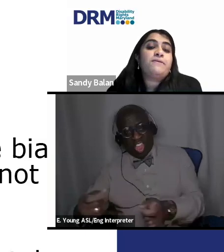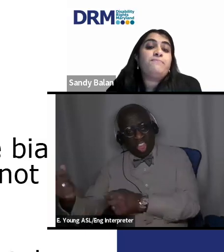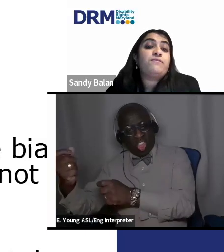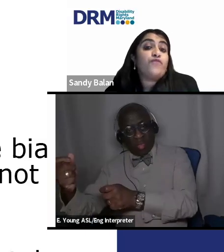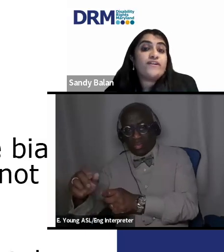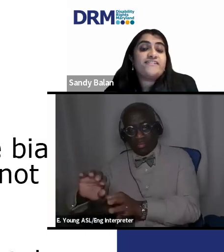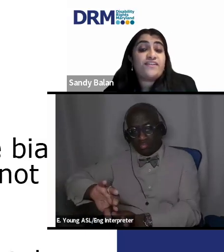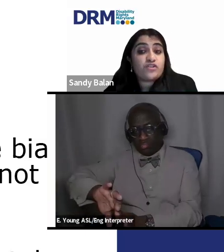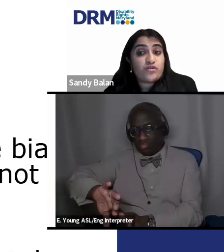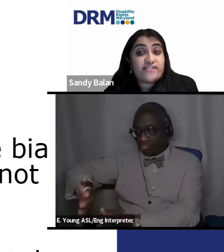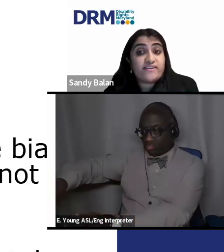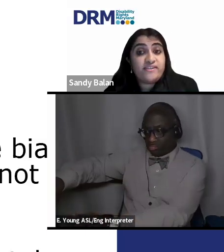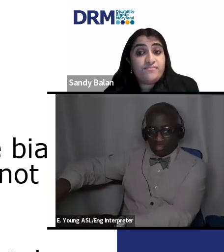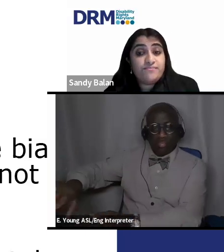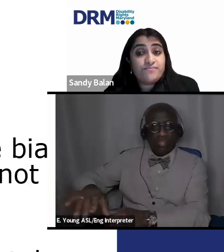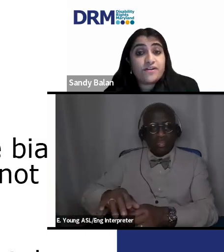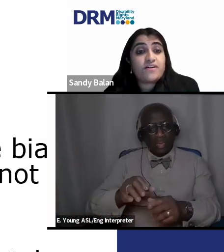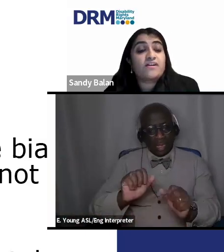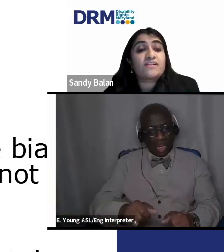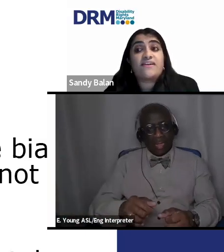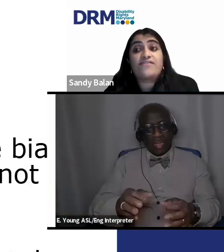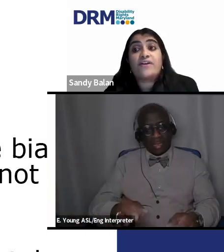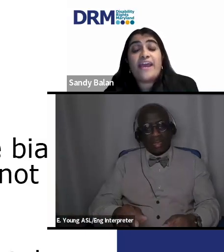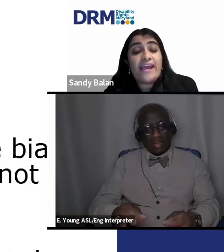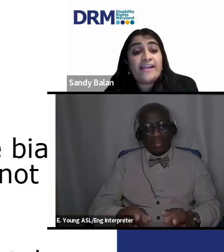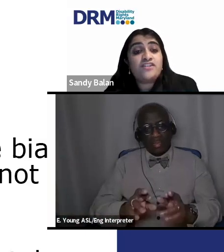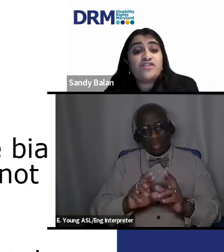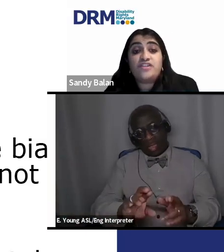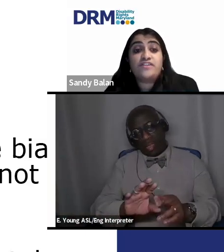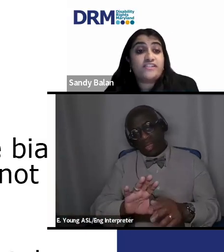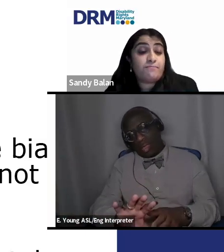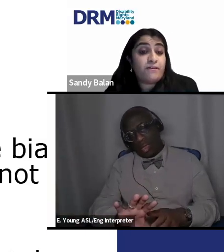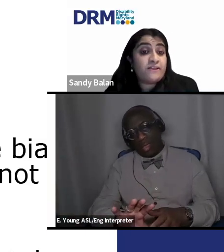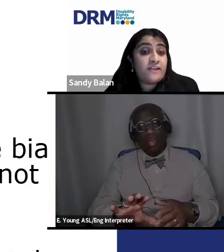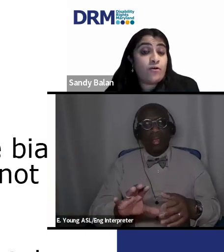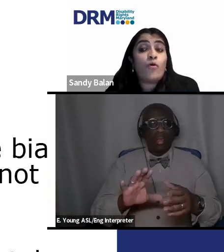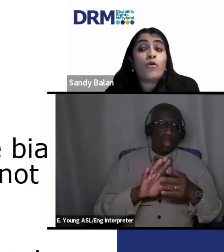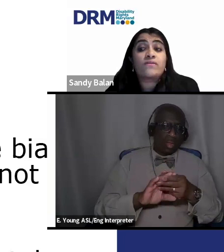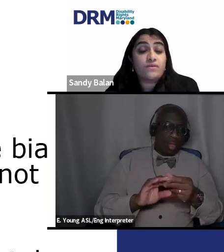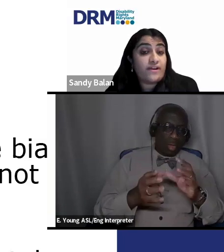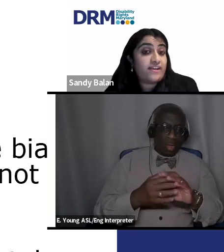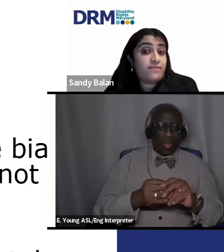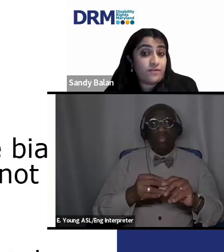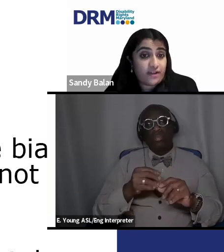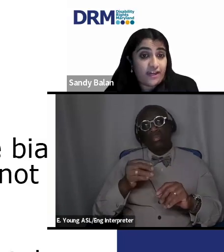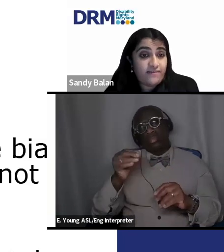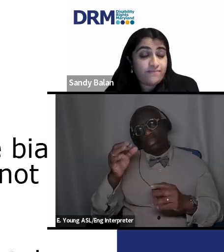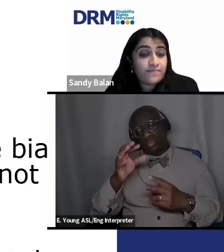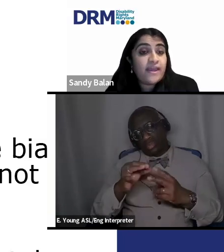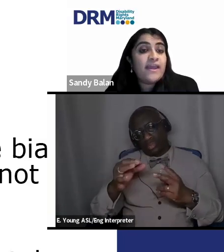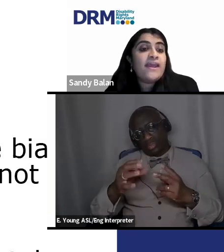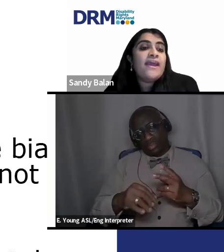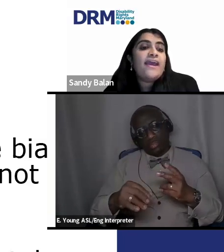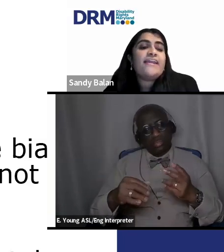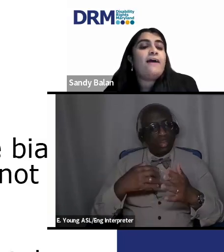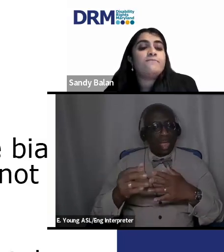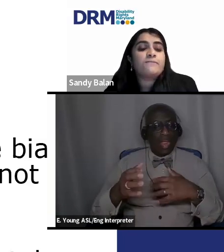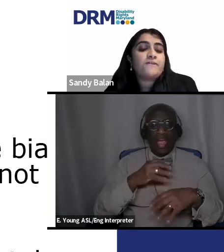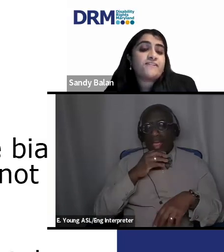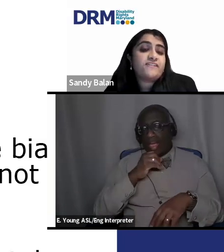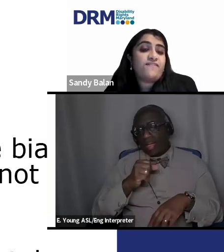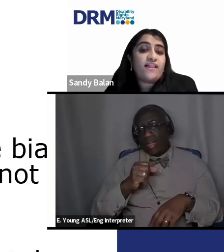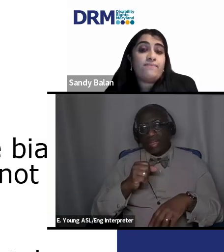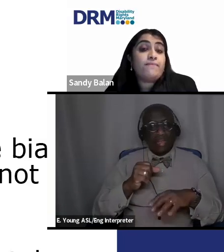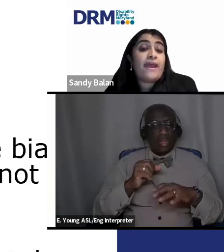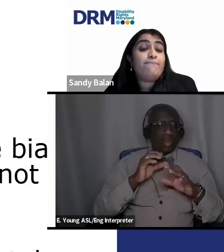It respects people's voices and their choices, regardless of their age, their disability, or the way they communicate. It